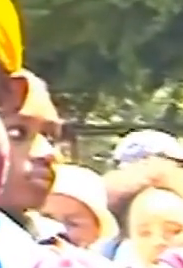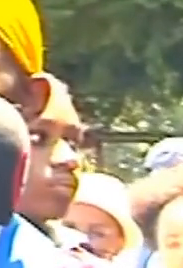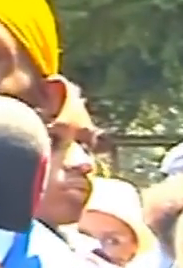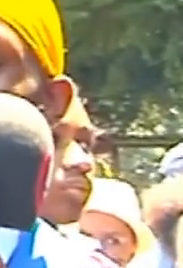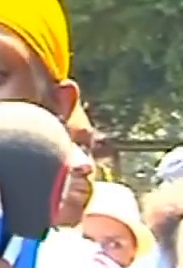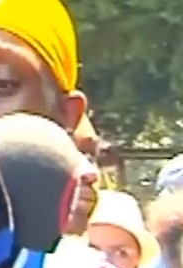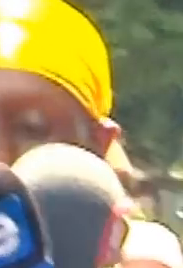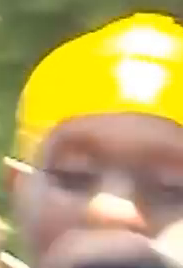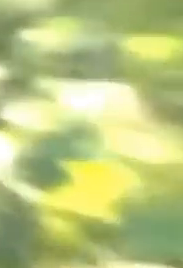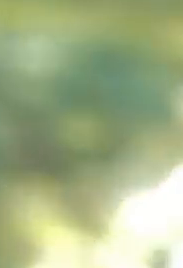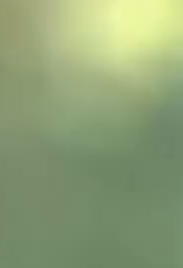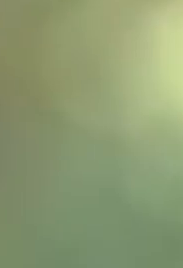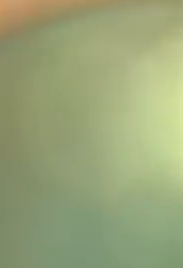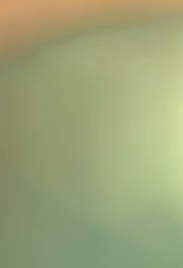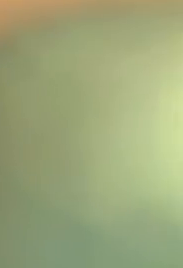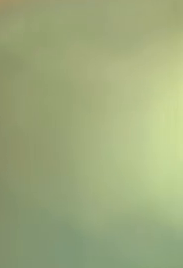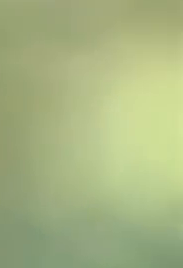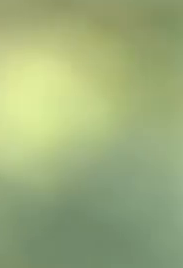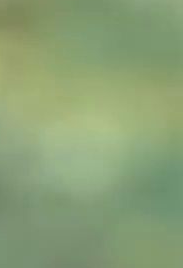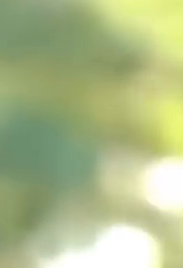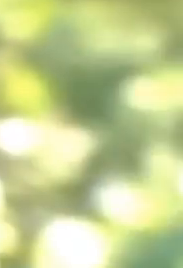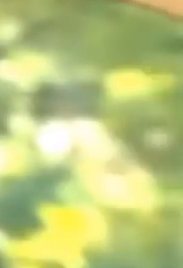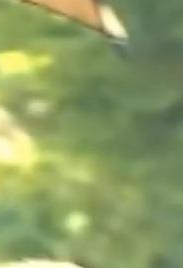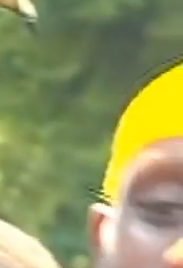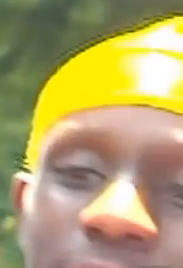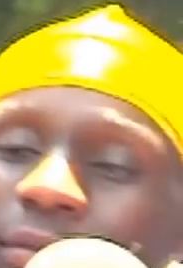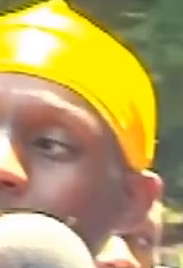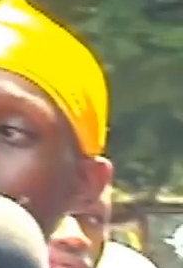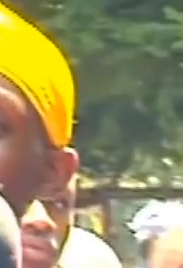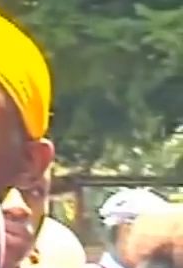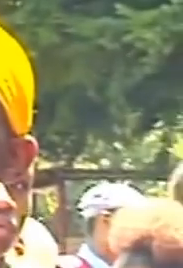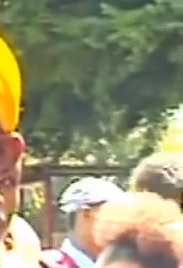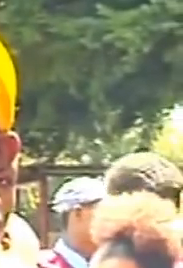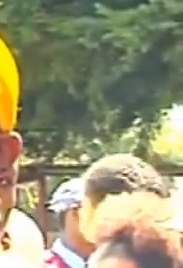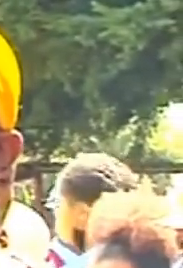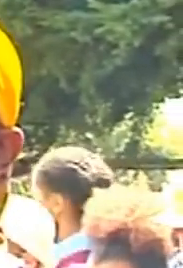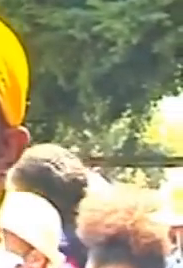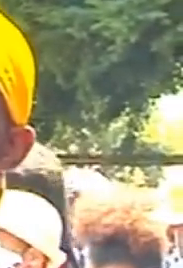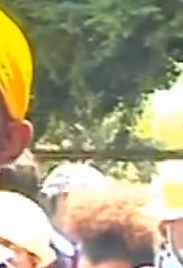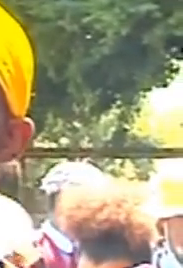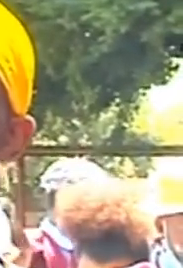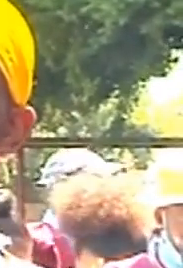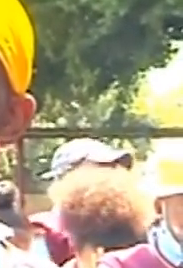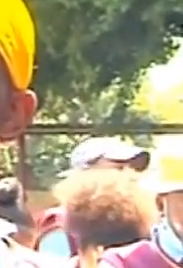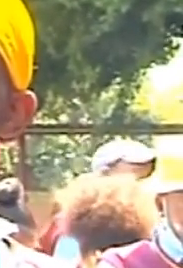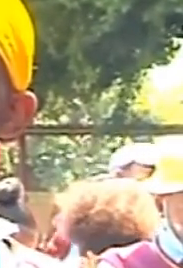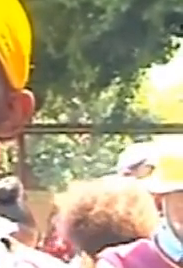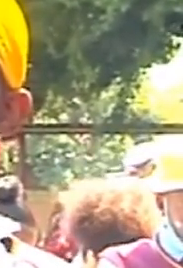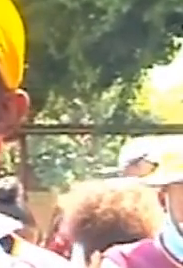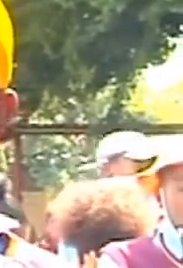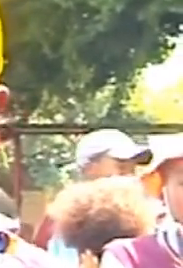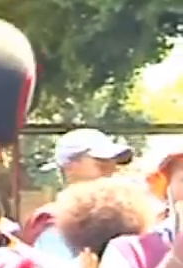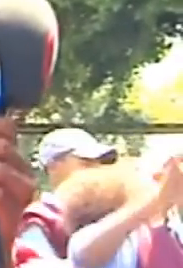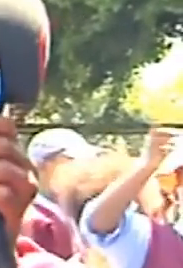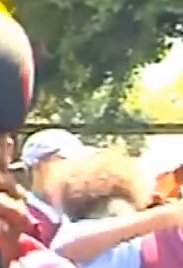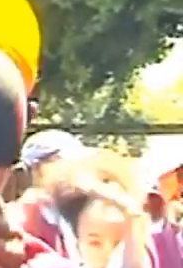succeeded. They might have oppressed our parents and succeeded. They will never oppress our children and